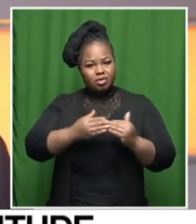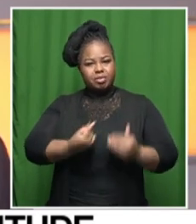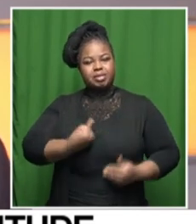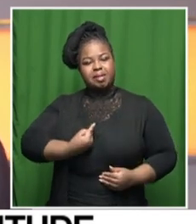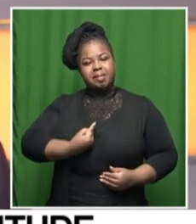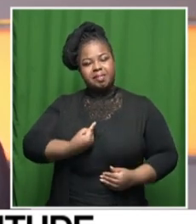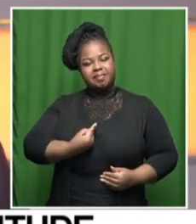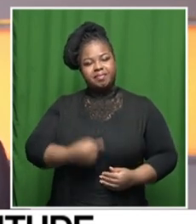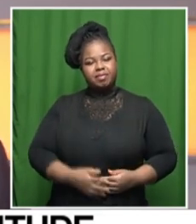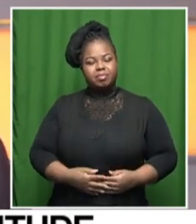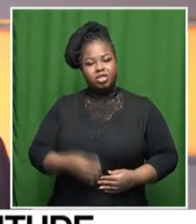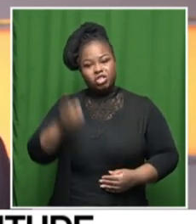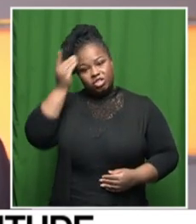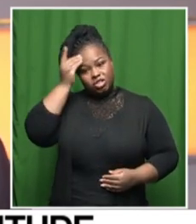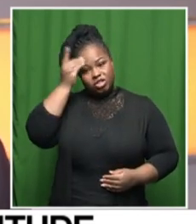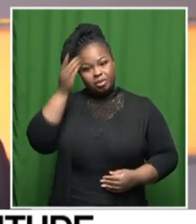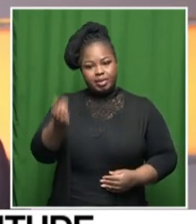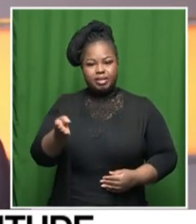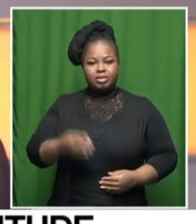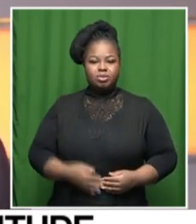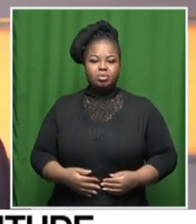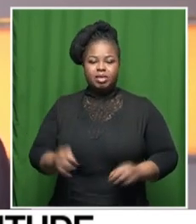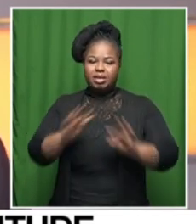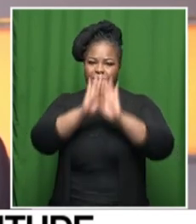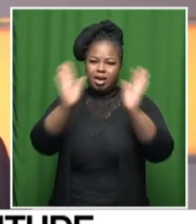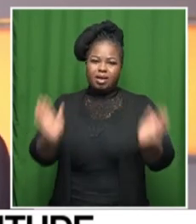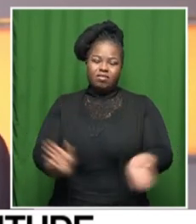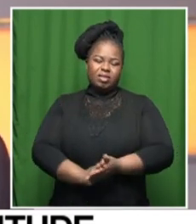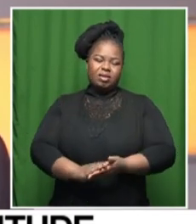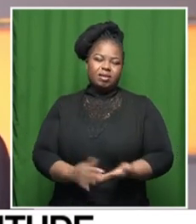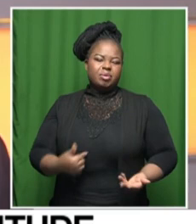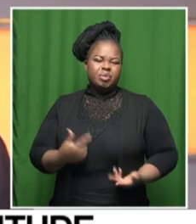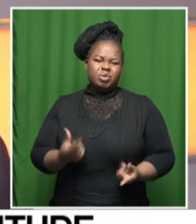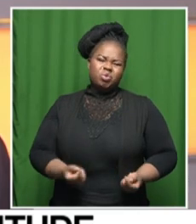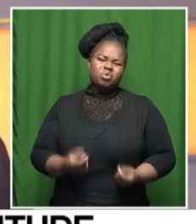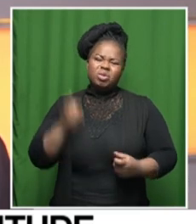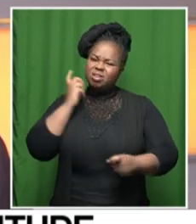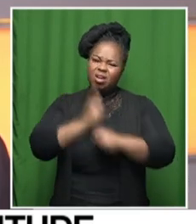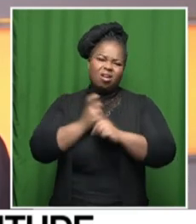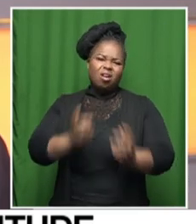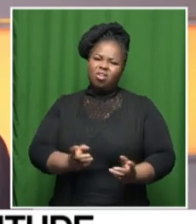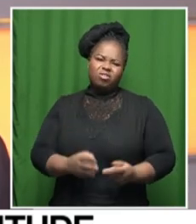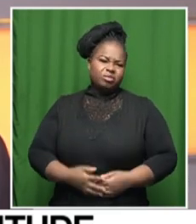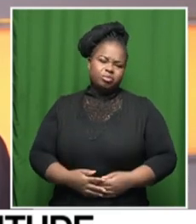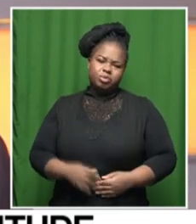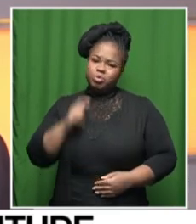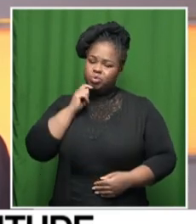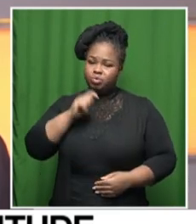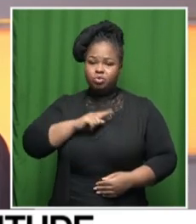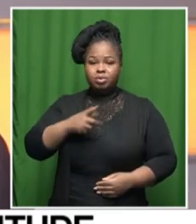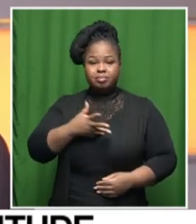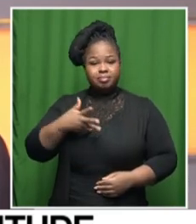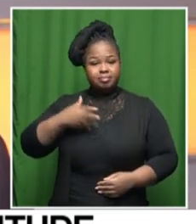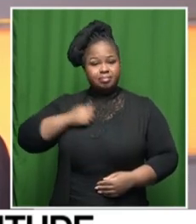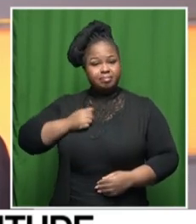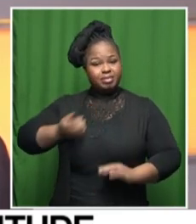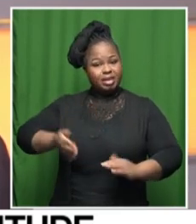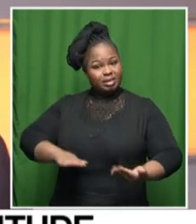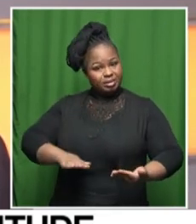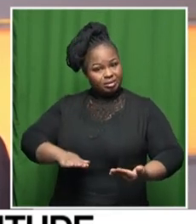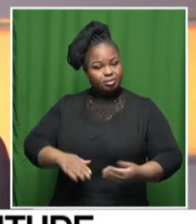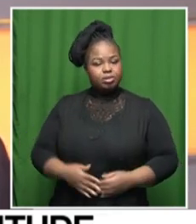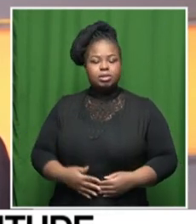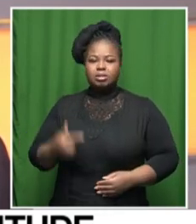myself in Durban. I had to do everything for, and it was quite hard. I don't want to lie, because when